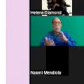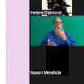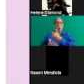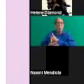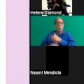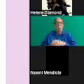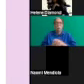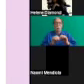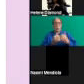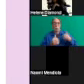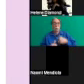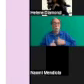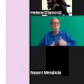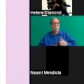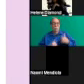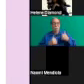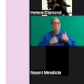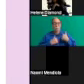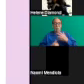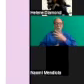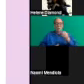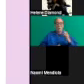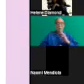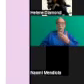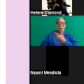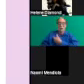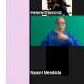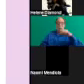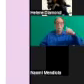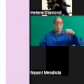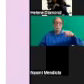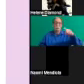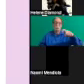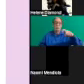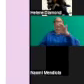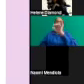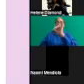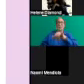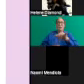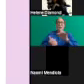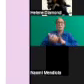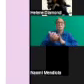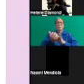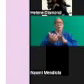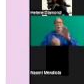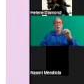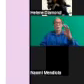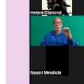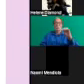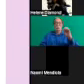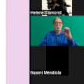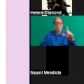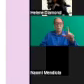we live and what our needs are. And so again, that's our medical model, unfortunately. Now we move to a bit